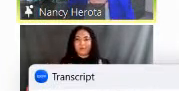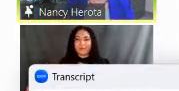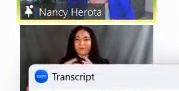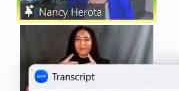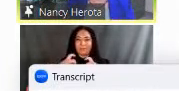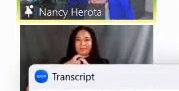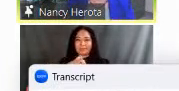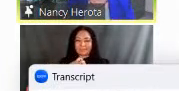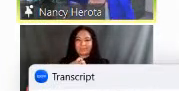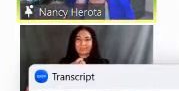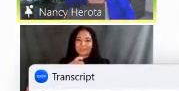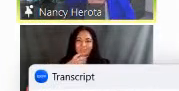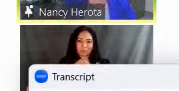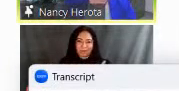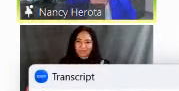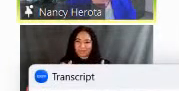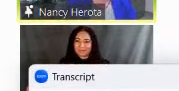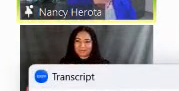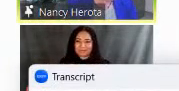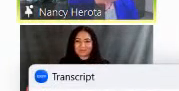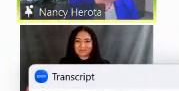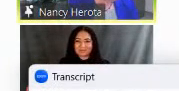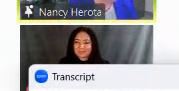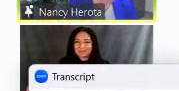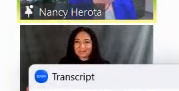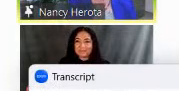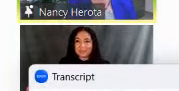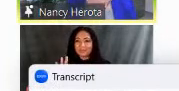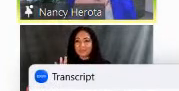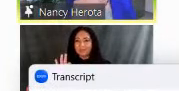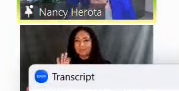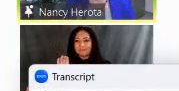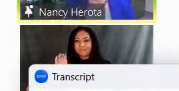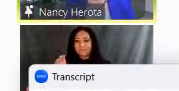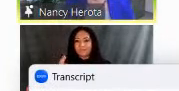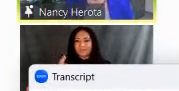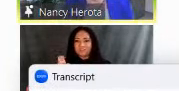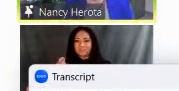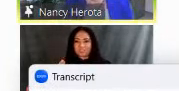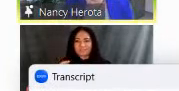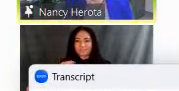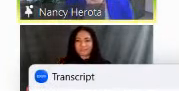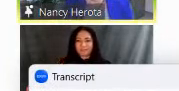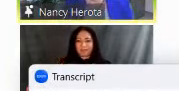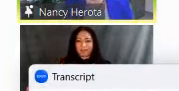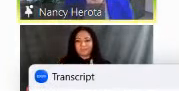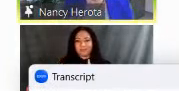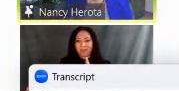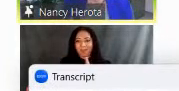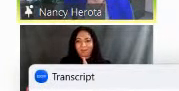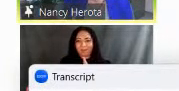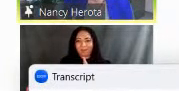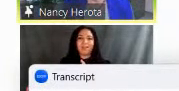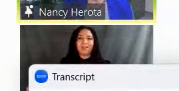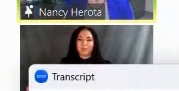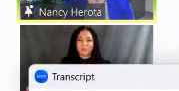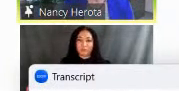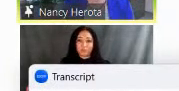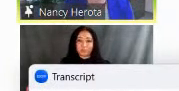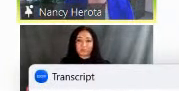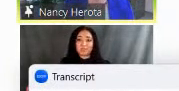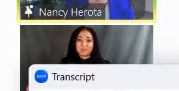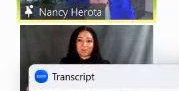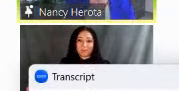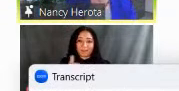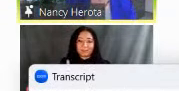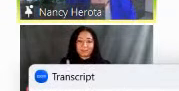this. And just as the Fetchin slides highlighted the reimbursement rates, I